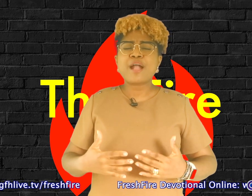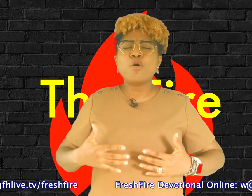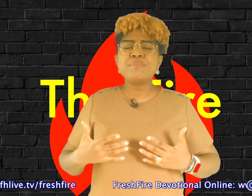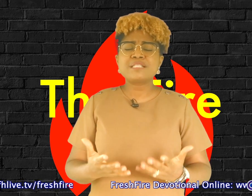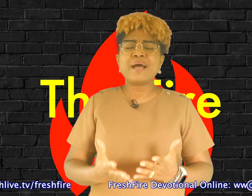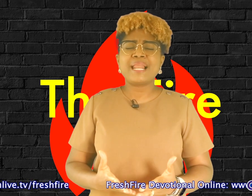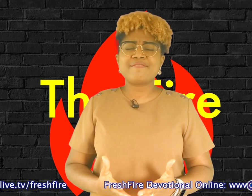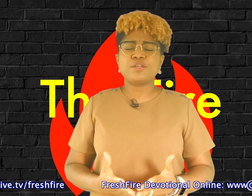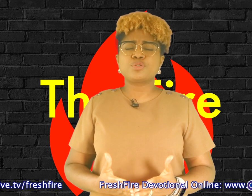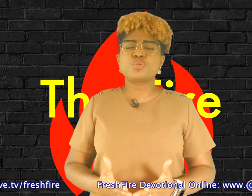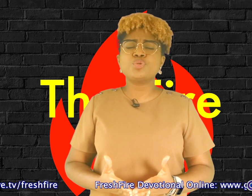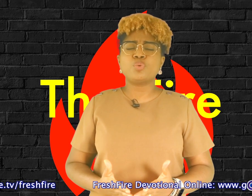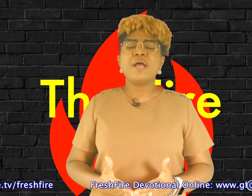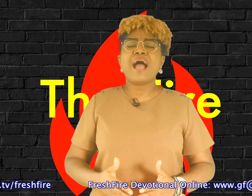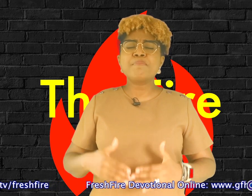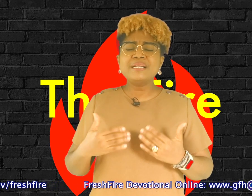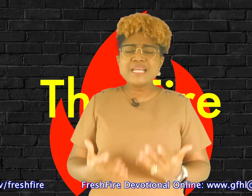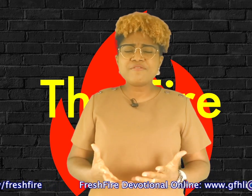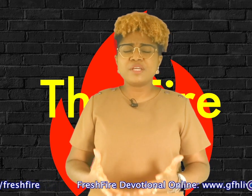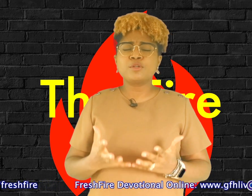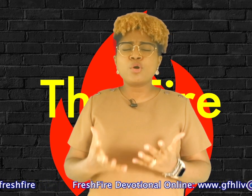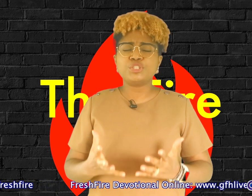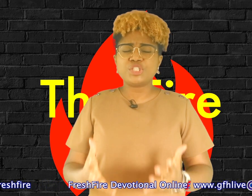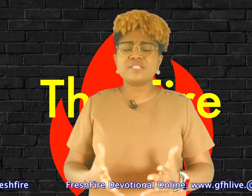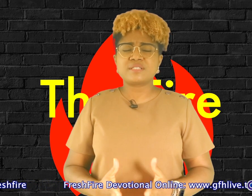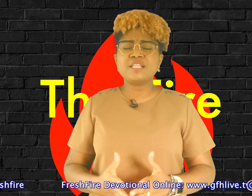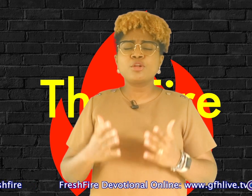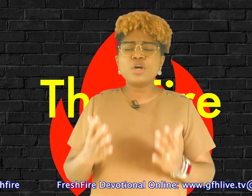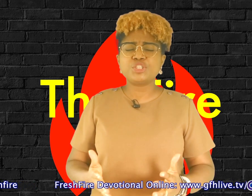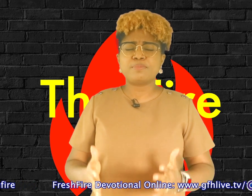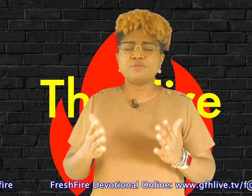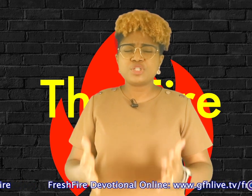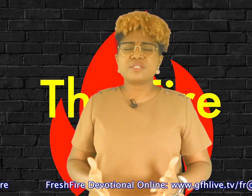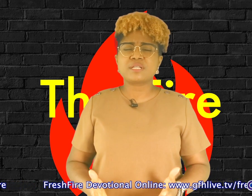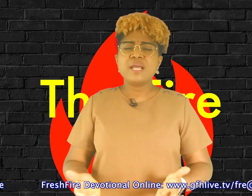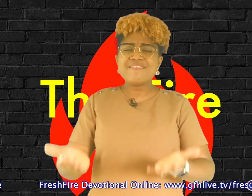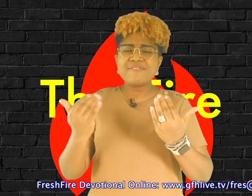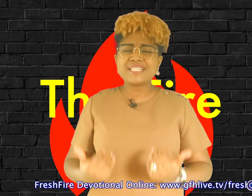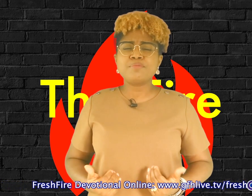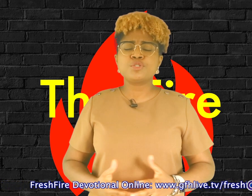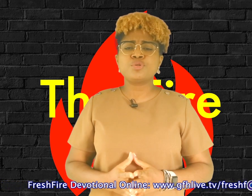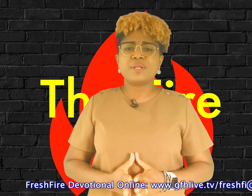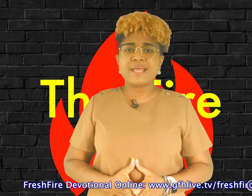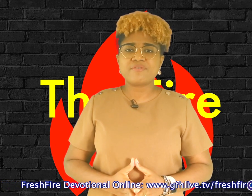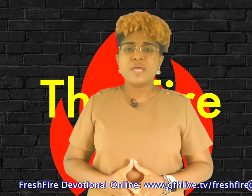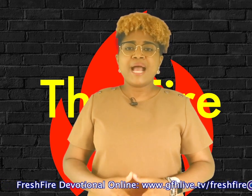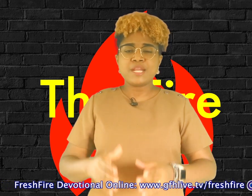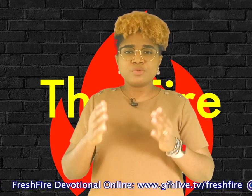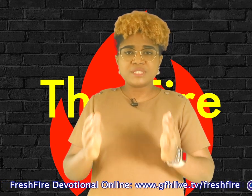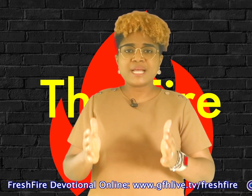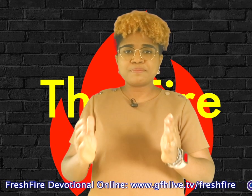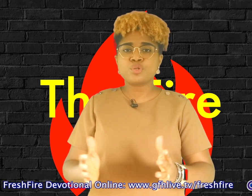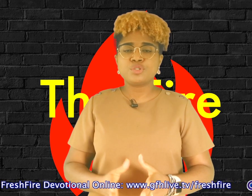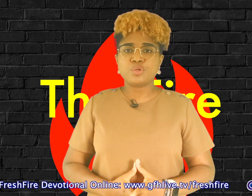life. I commit my life to you. I believe in Lord Jesus, in the Lordship of Jesus. Invite him into your life